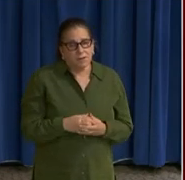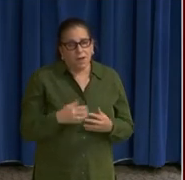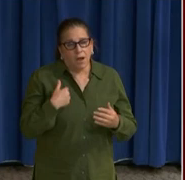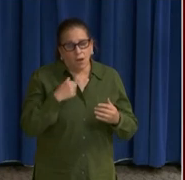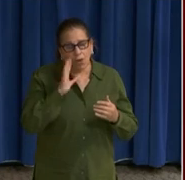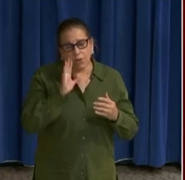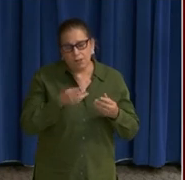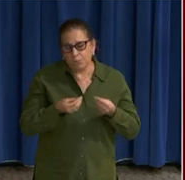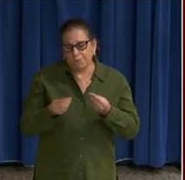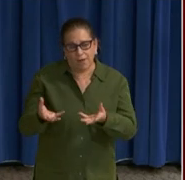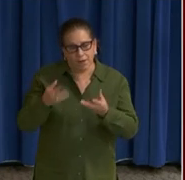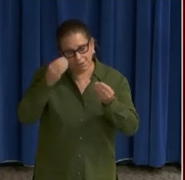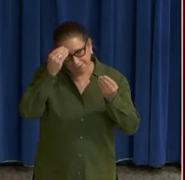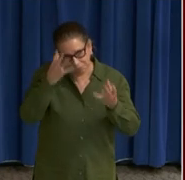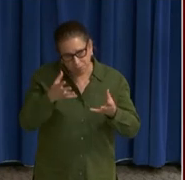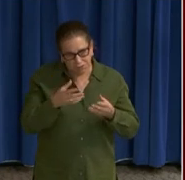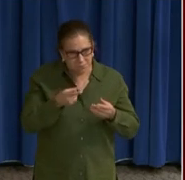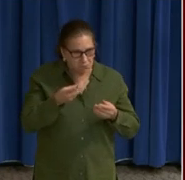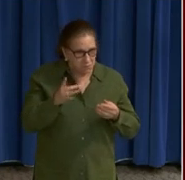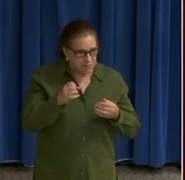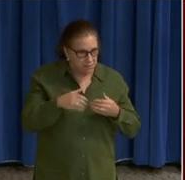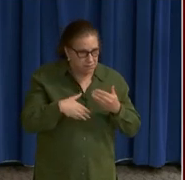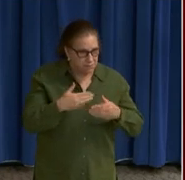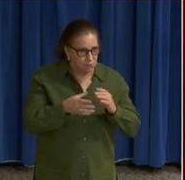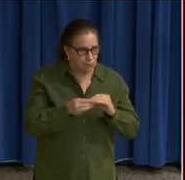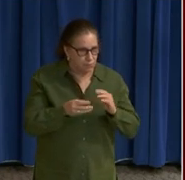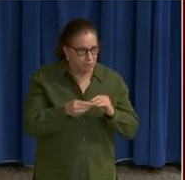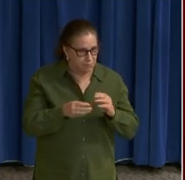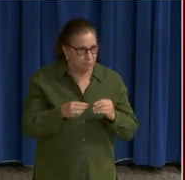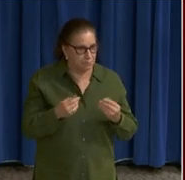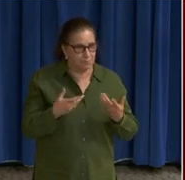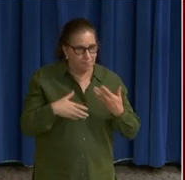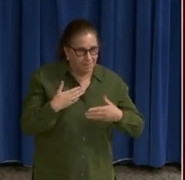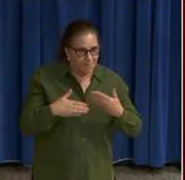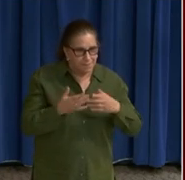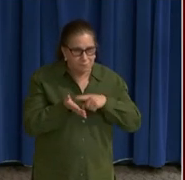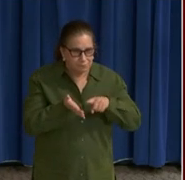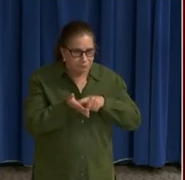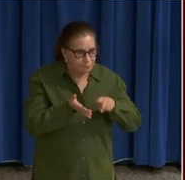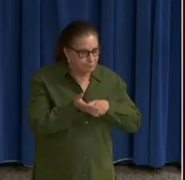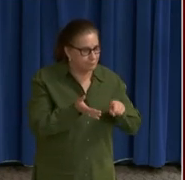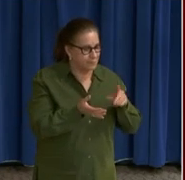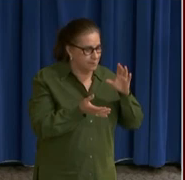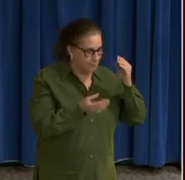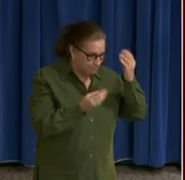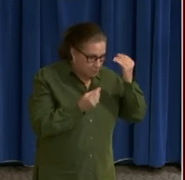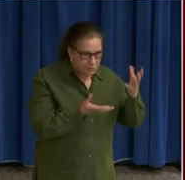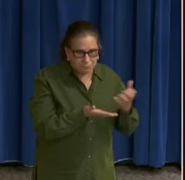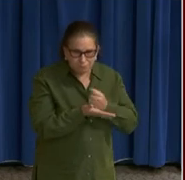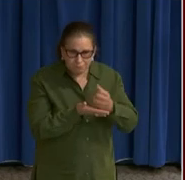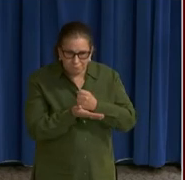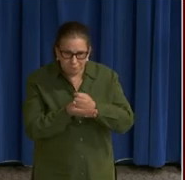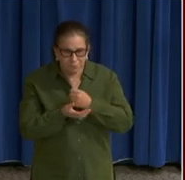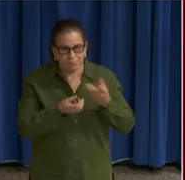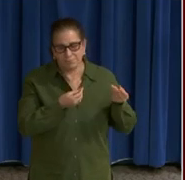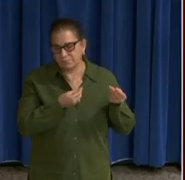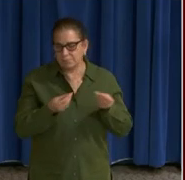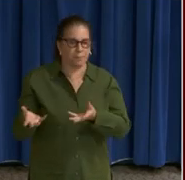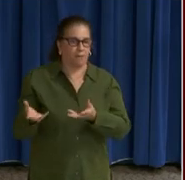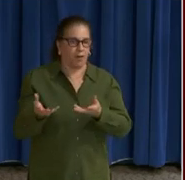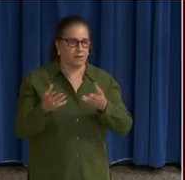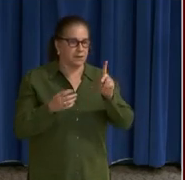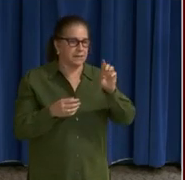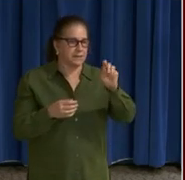as we can. We are still gathering all the facts, and MPD and my administration will